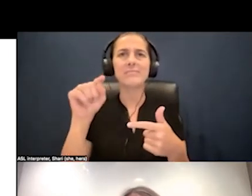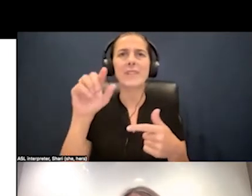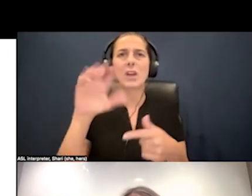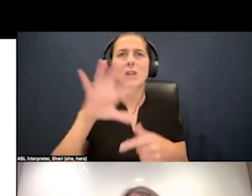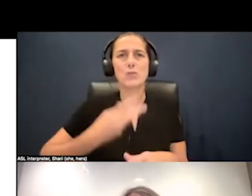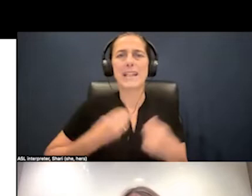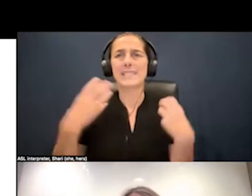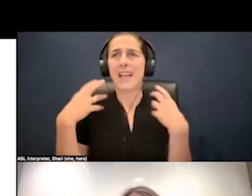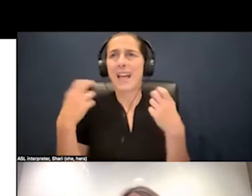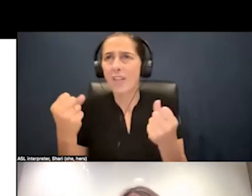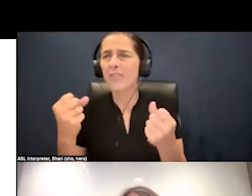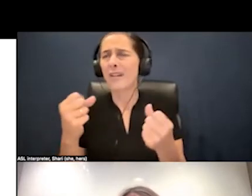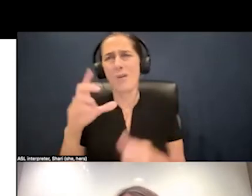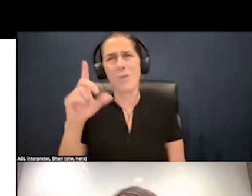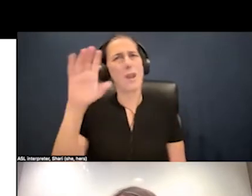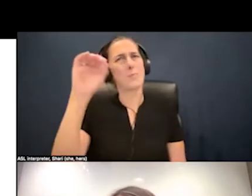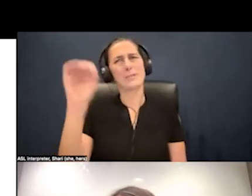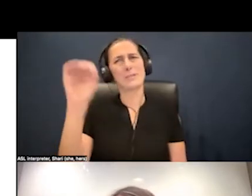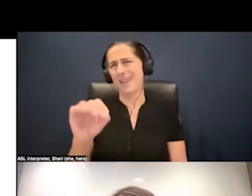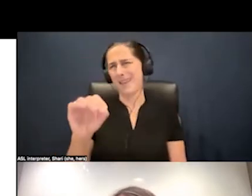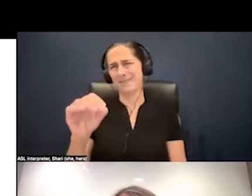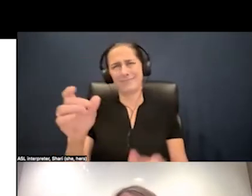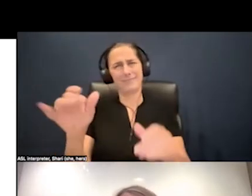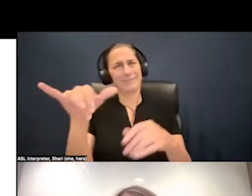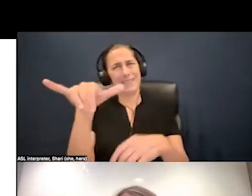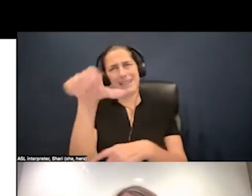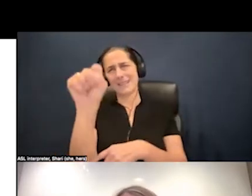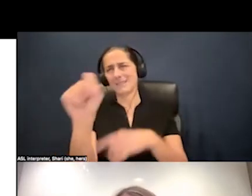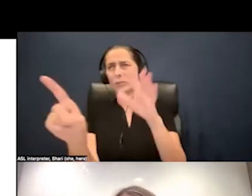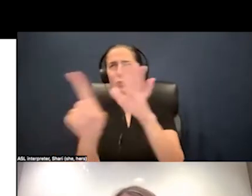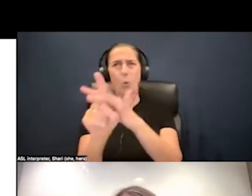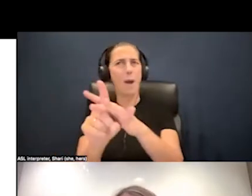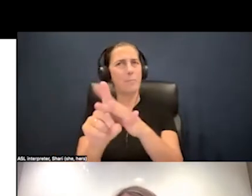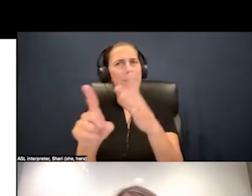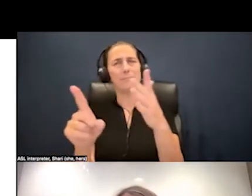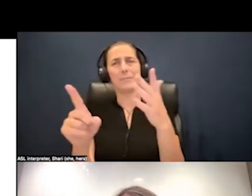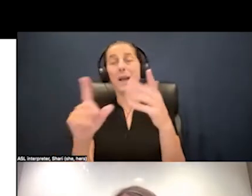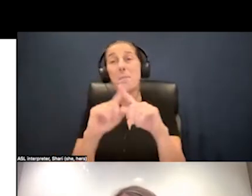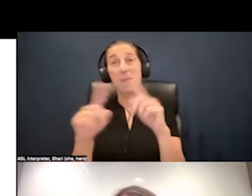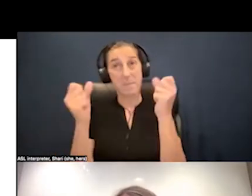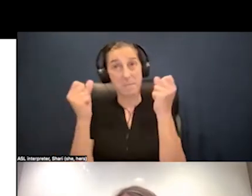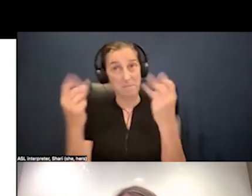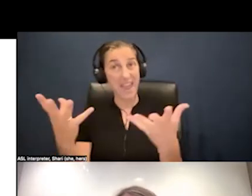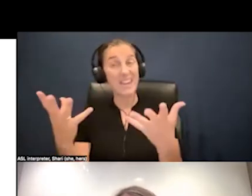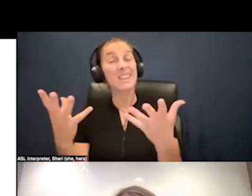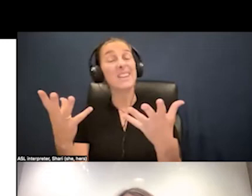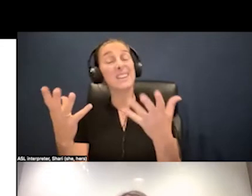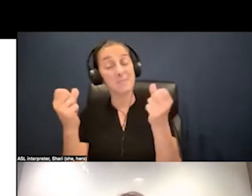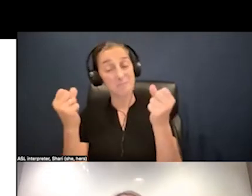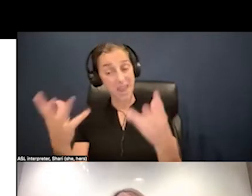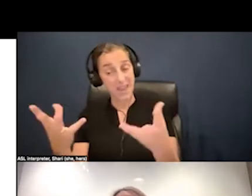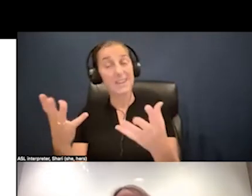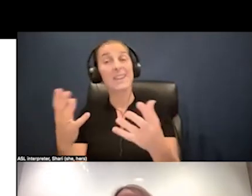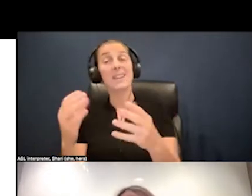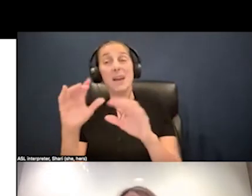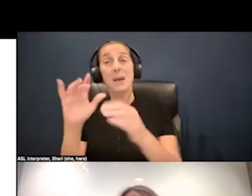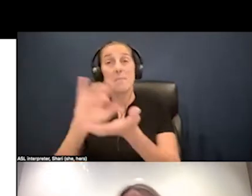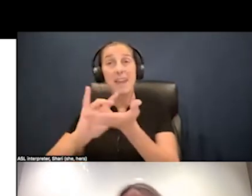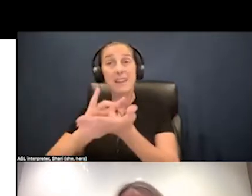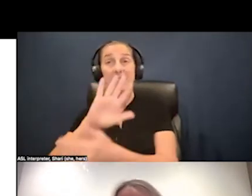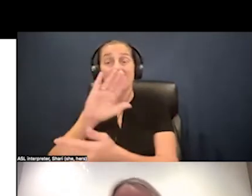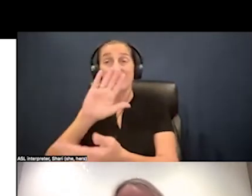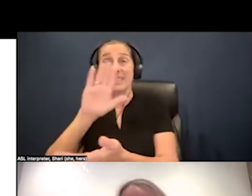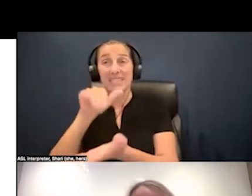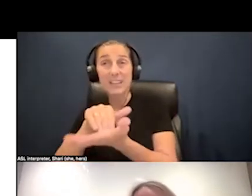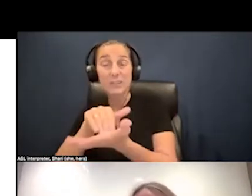that invest in their surgical programs, but do not invest in their political advocacy and do not invest in robust mental